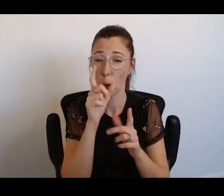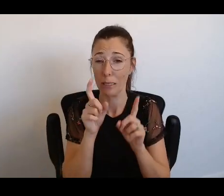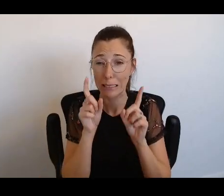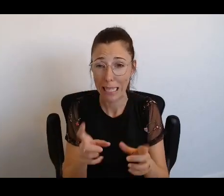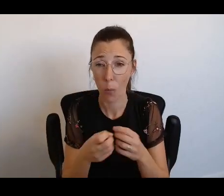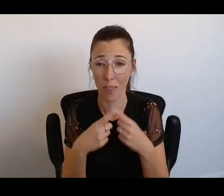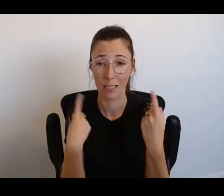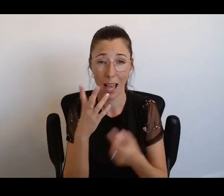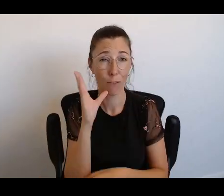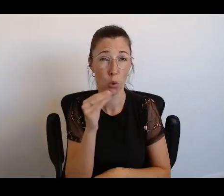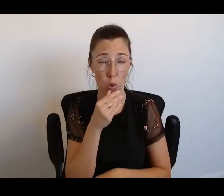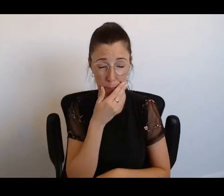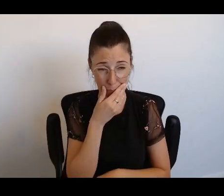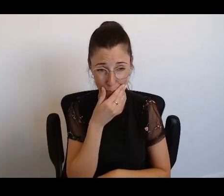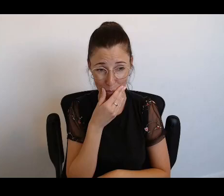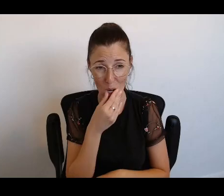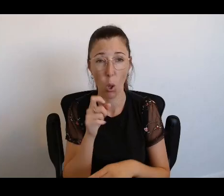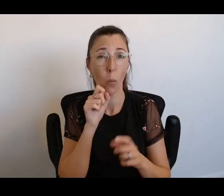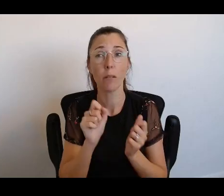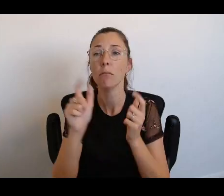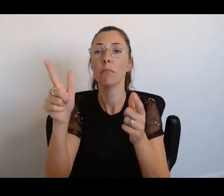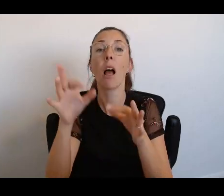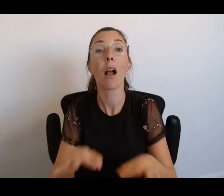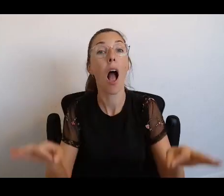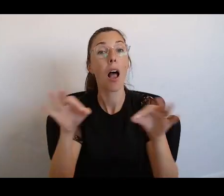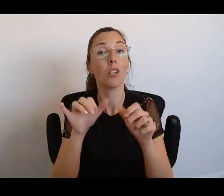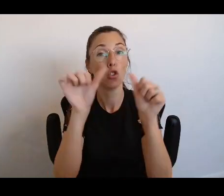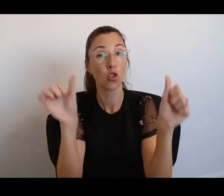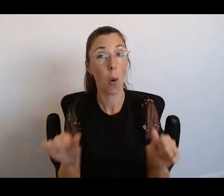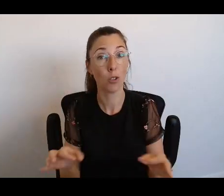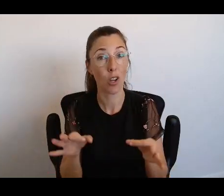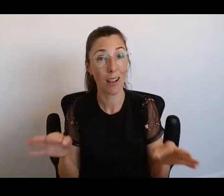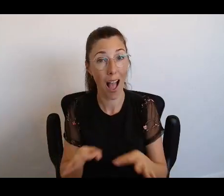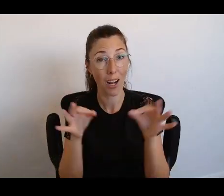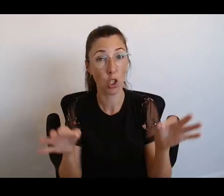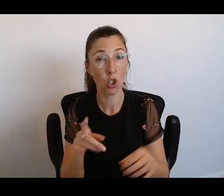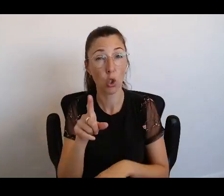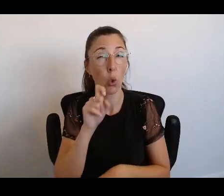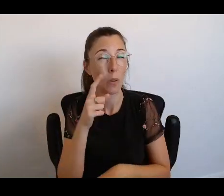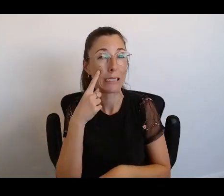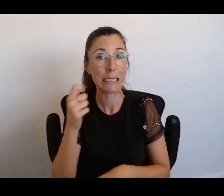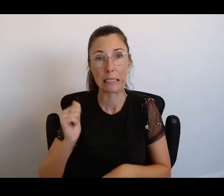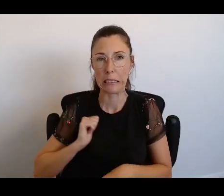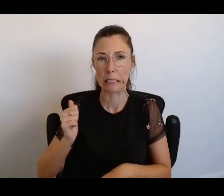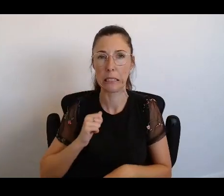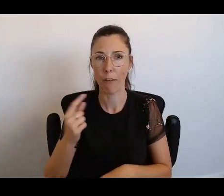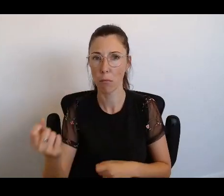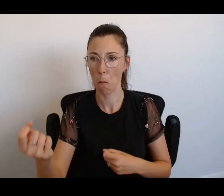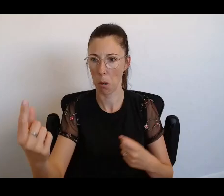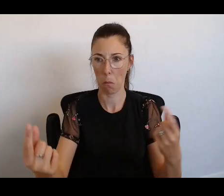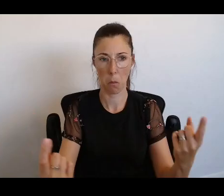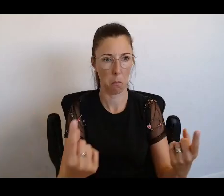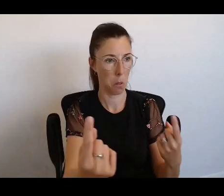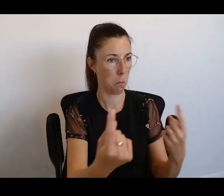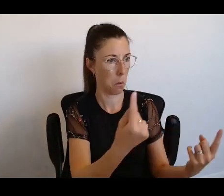go into the garden, into the sculpture garden anyway, and you'll see staff kind of dotted around. You can just spend some time reflecting on